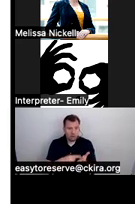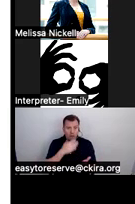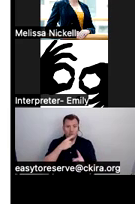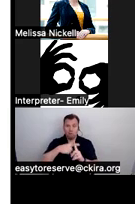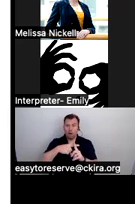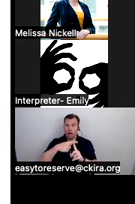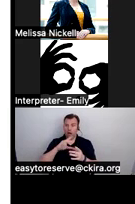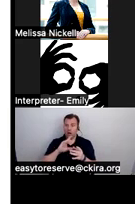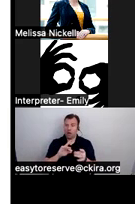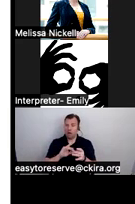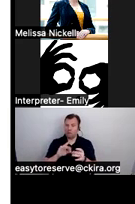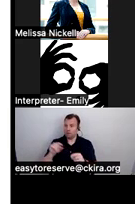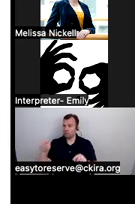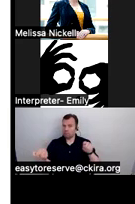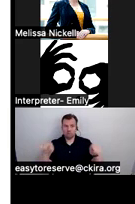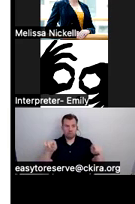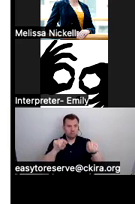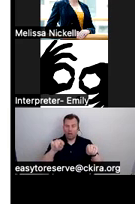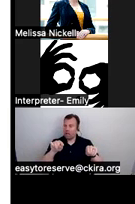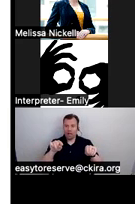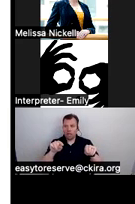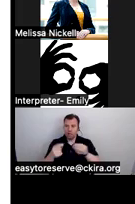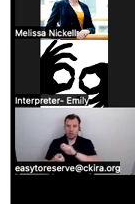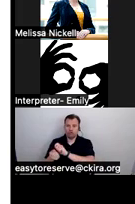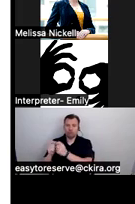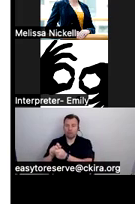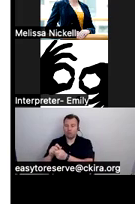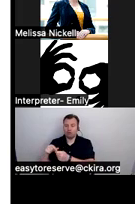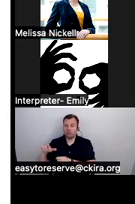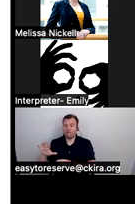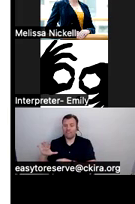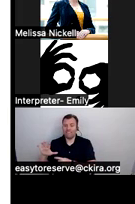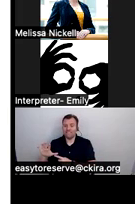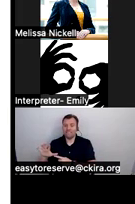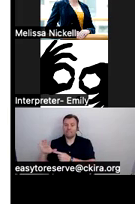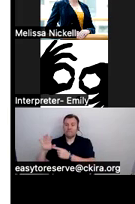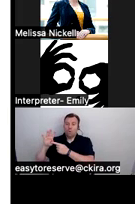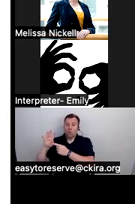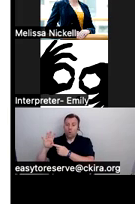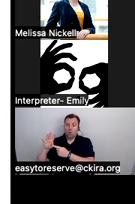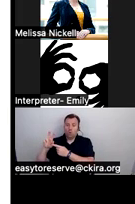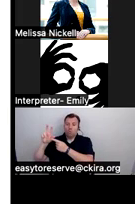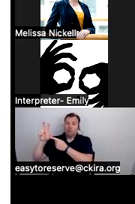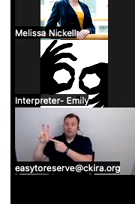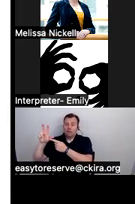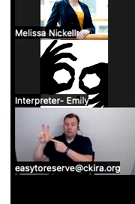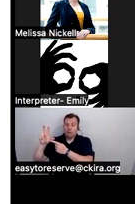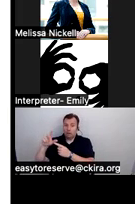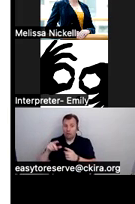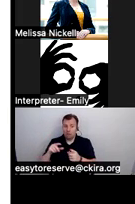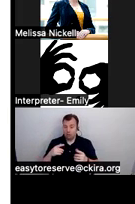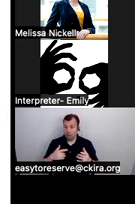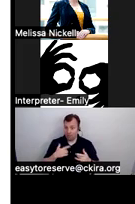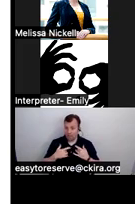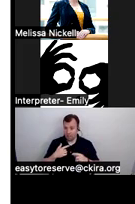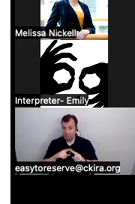some of the other reviewers or from the discussion, and they may decide that maybe the grant deserved to have a 4 or 3. Or maybe they were enthusiastic, but they heard